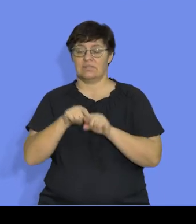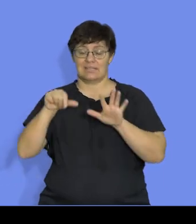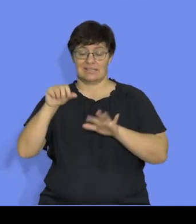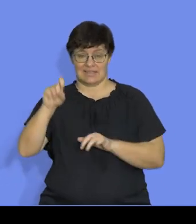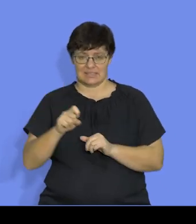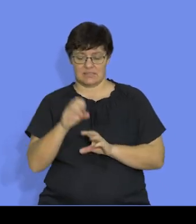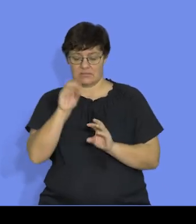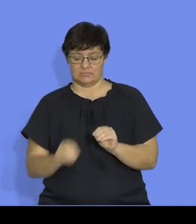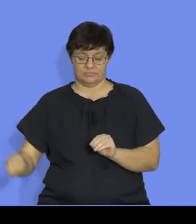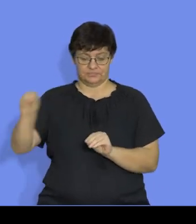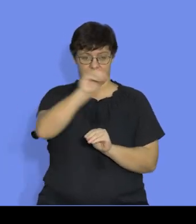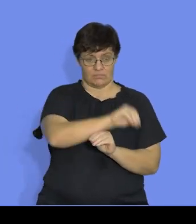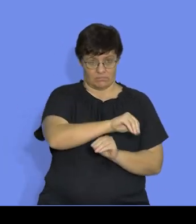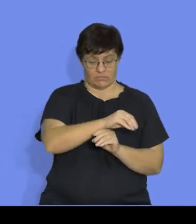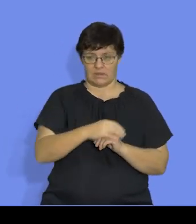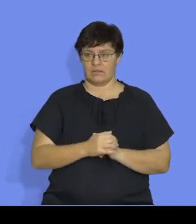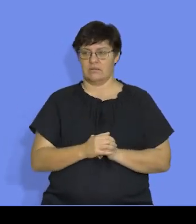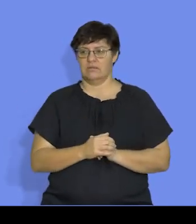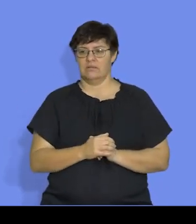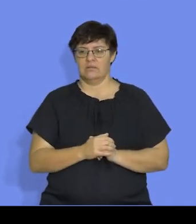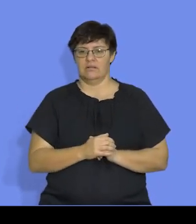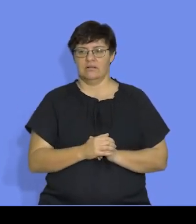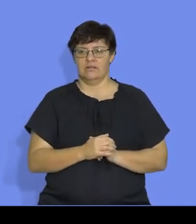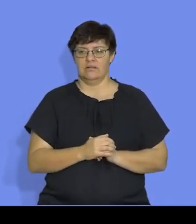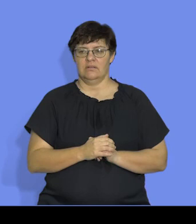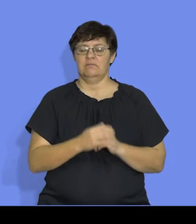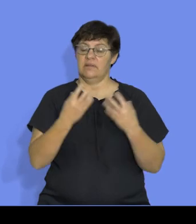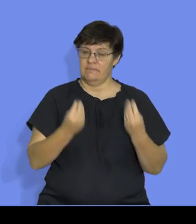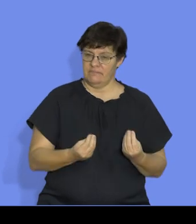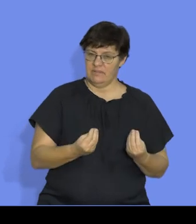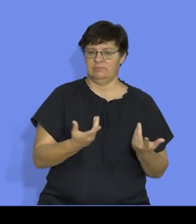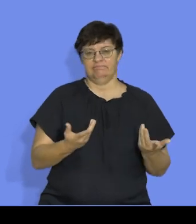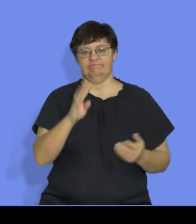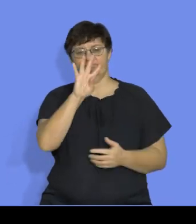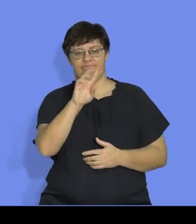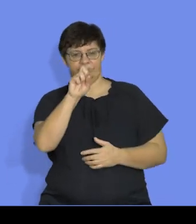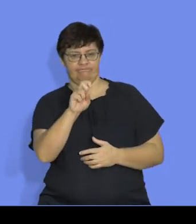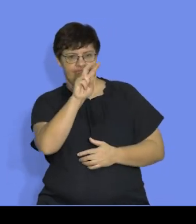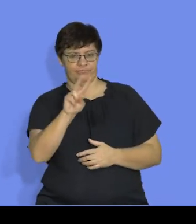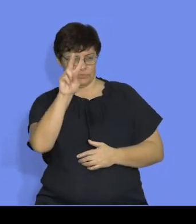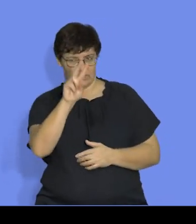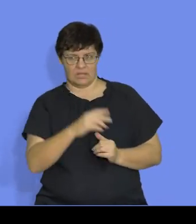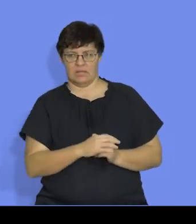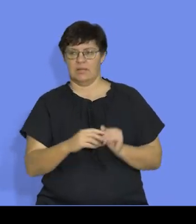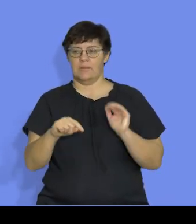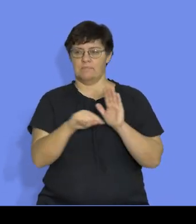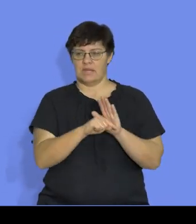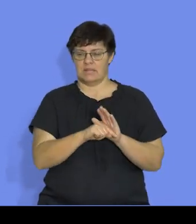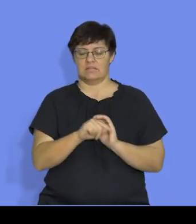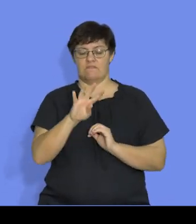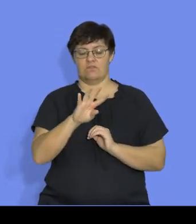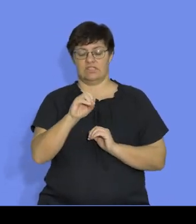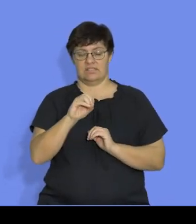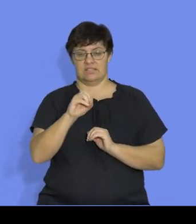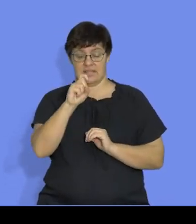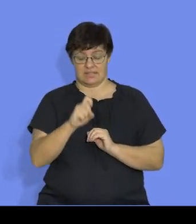going to move the 16x over to the left-hand side, so I'm going to have 4x squared minus